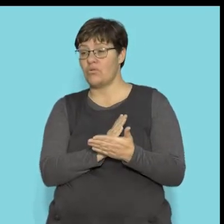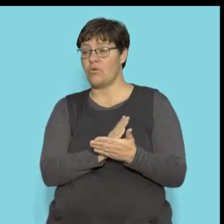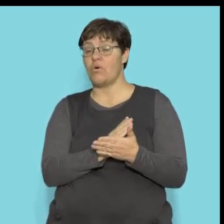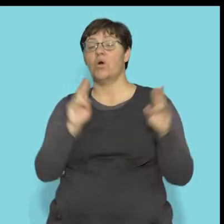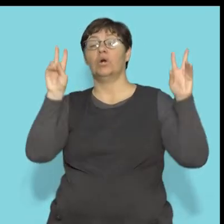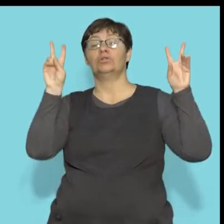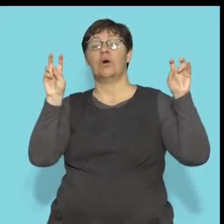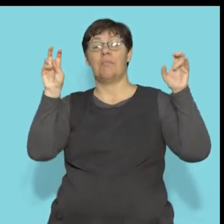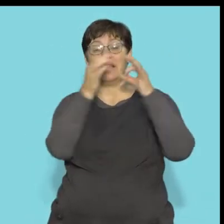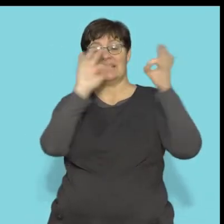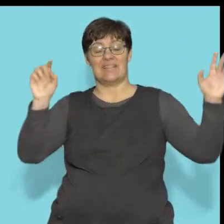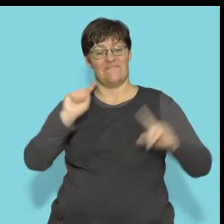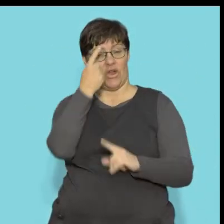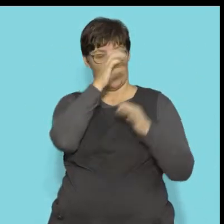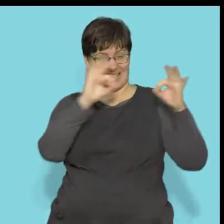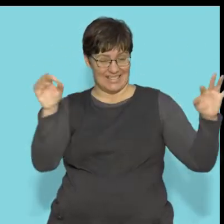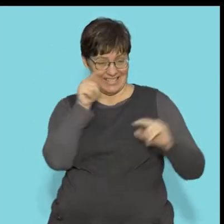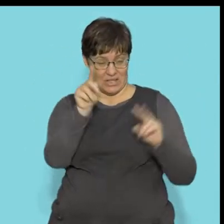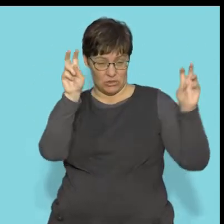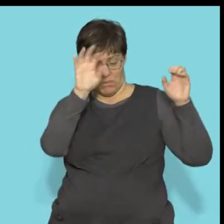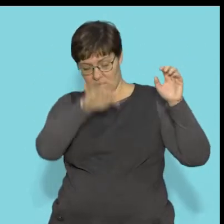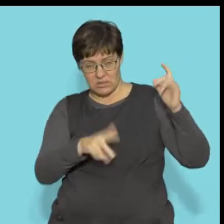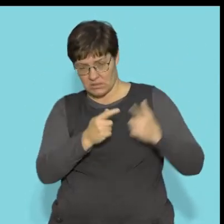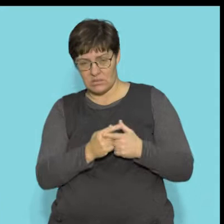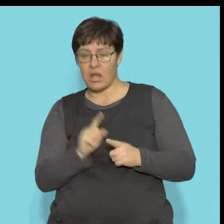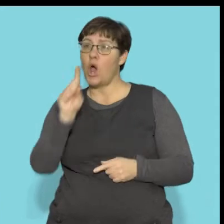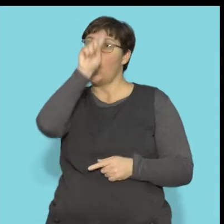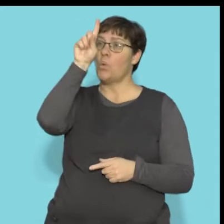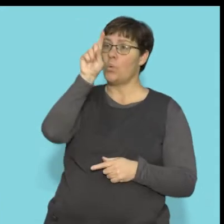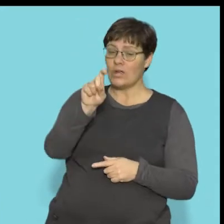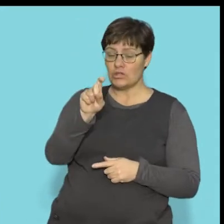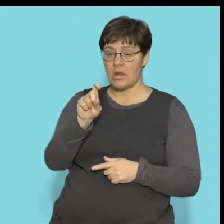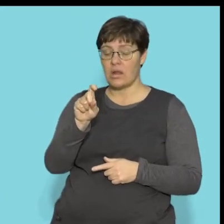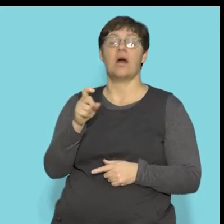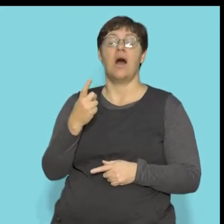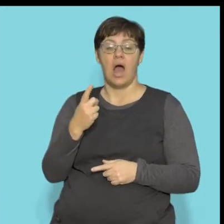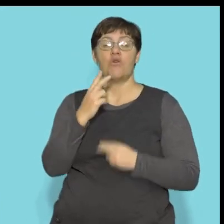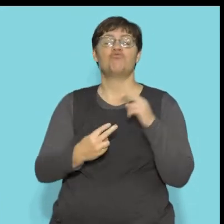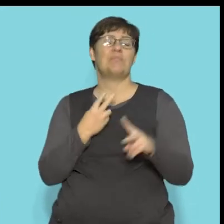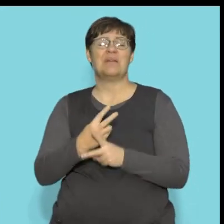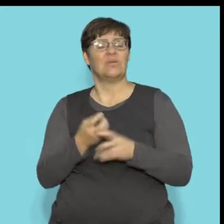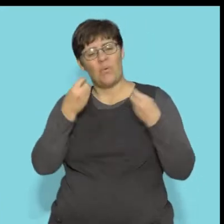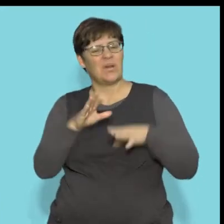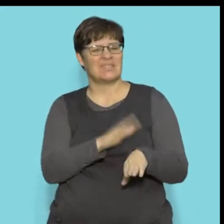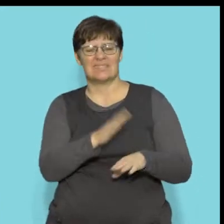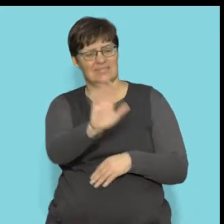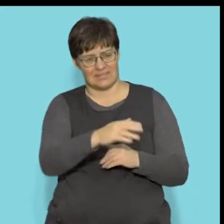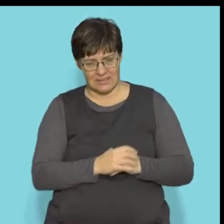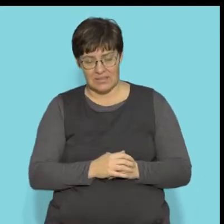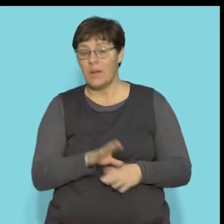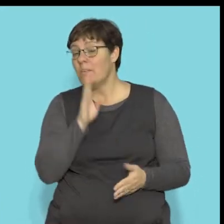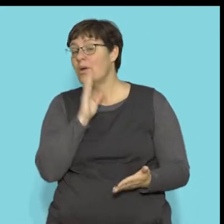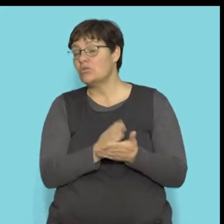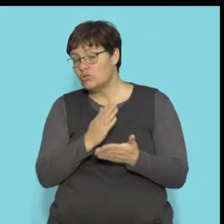is a topic sentence. Don't repeat the question at the start of the paragraph. Make sure that